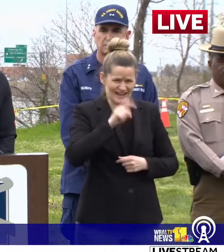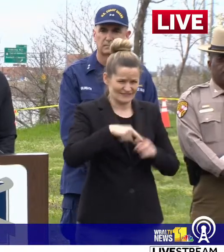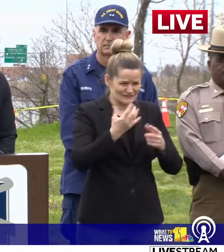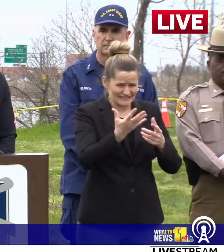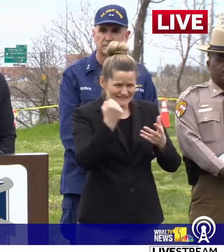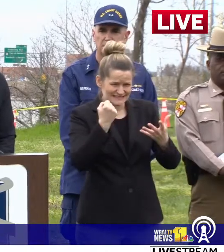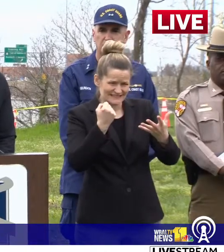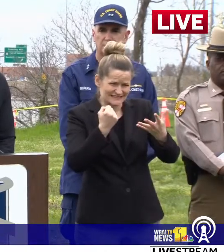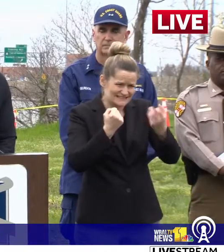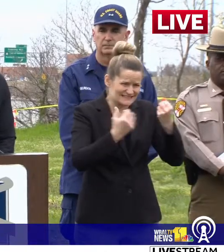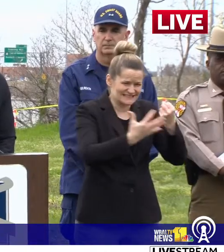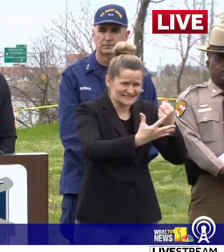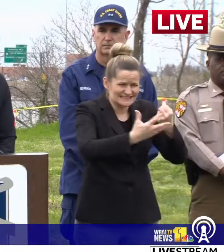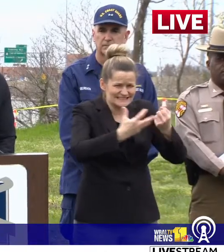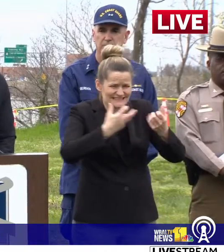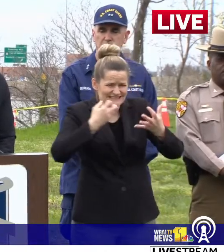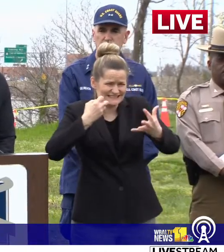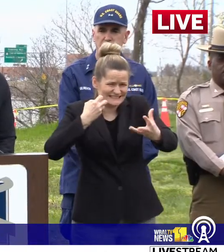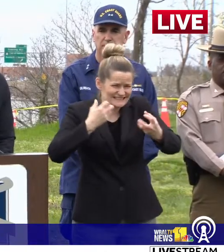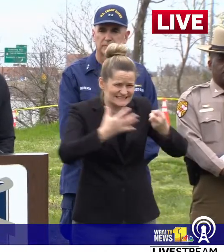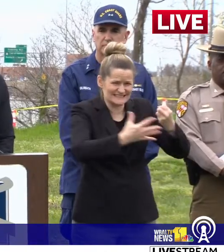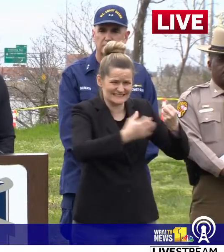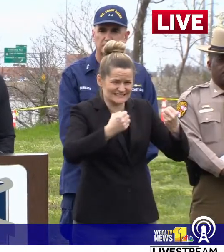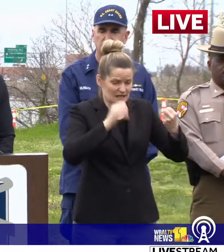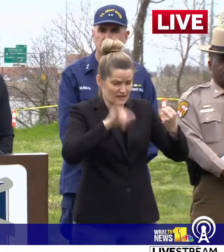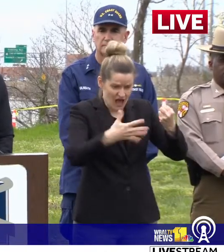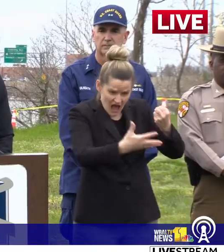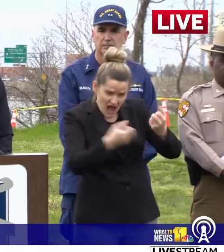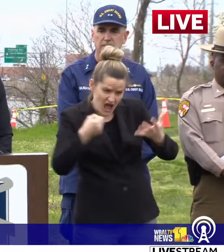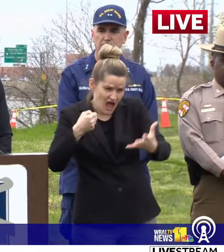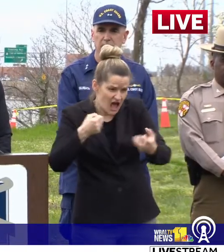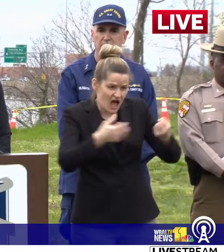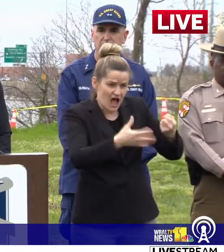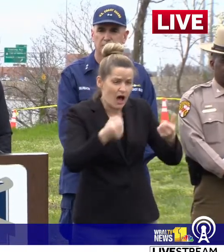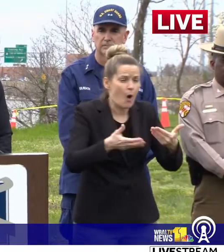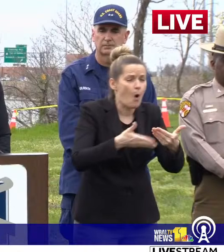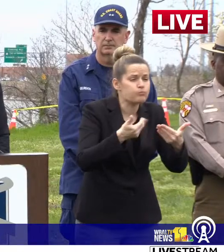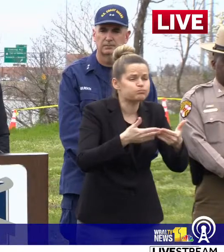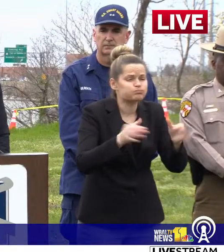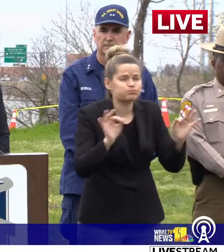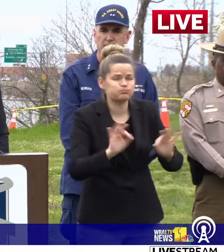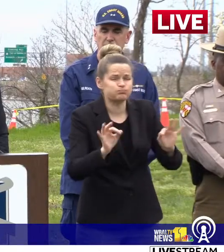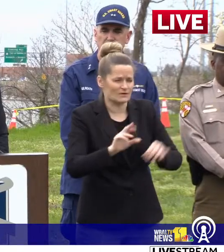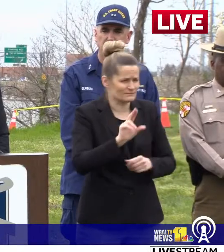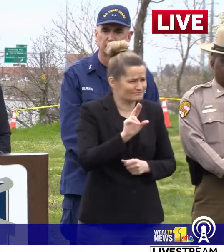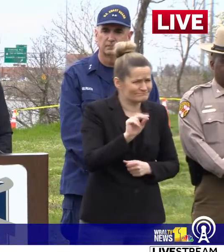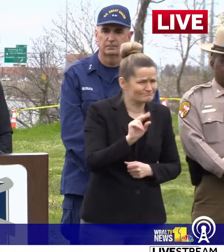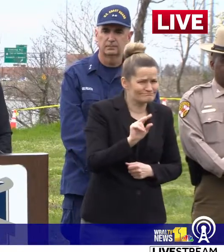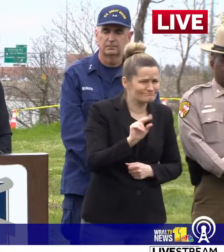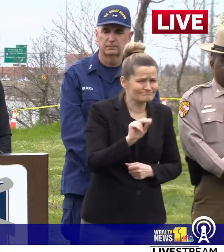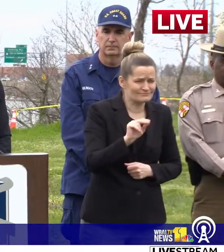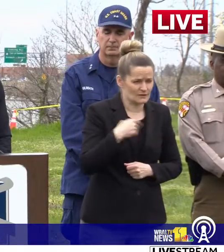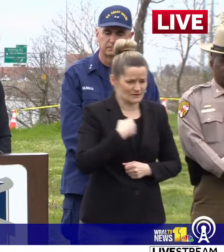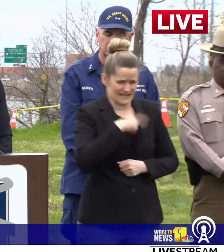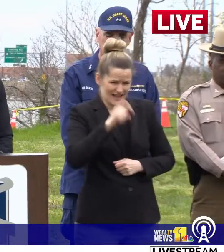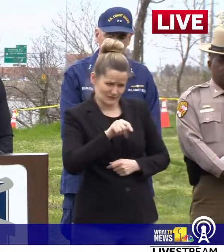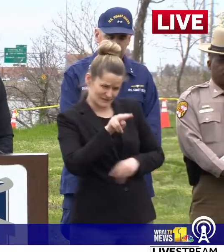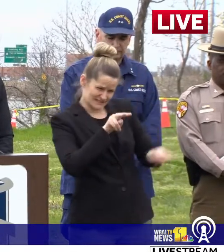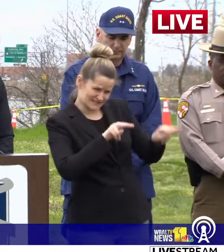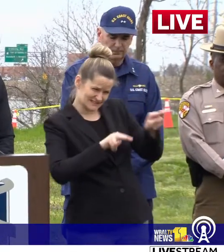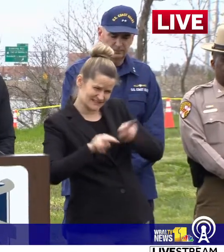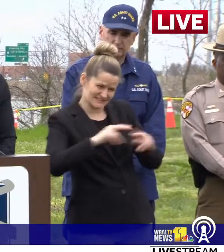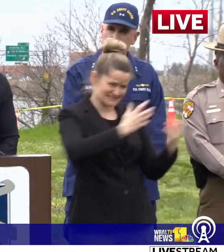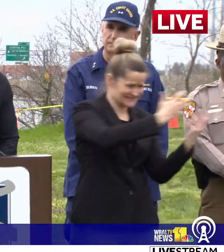is a remarkably complex operation, and our focus needs to be on unity of command and unity of